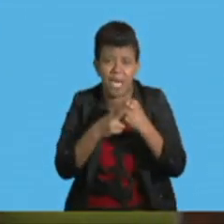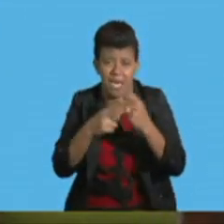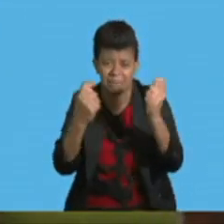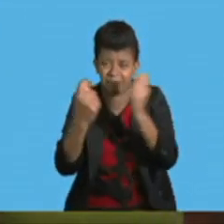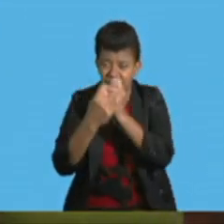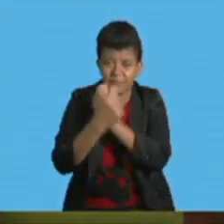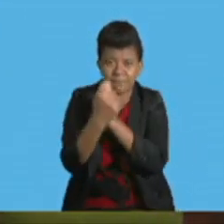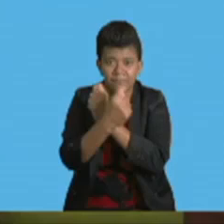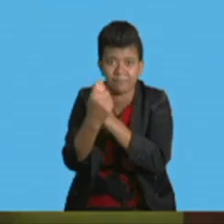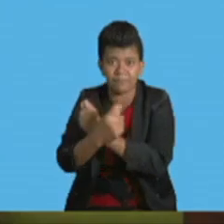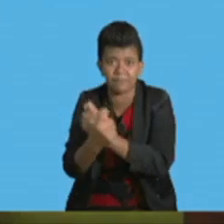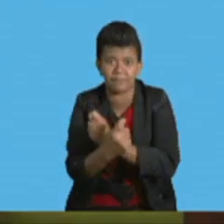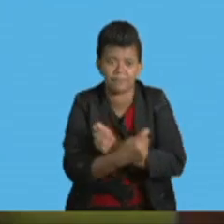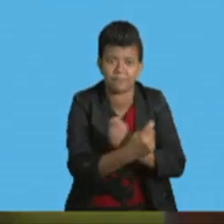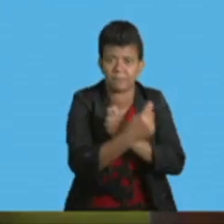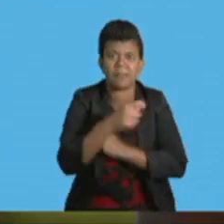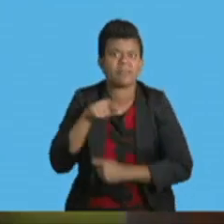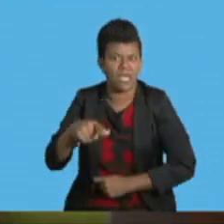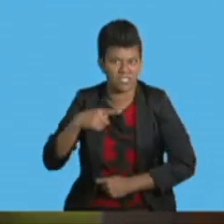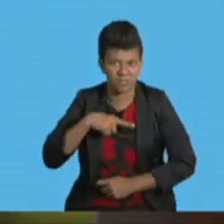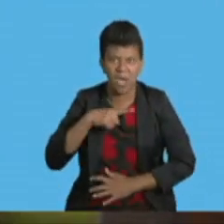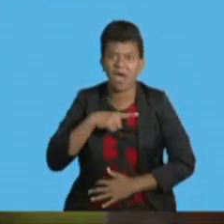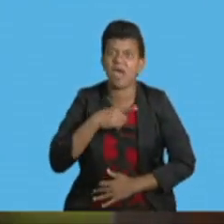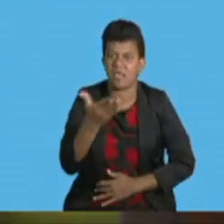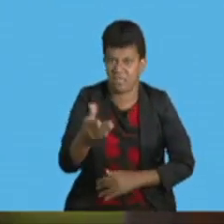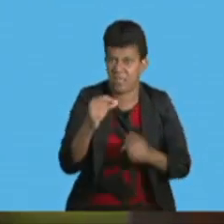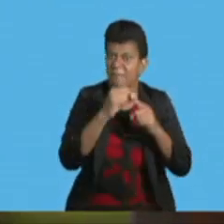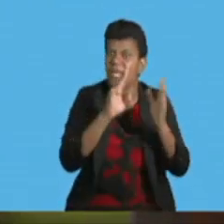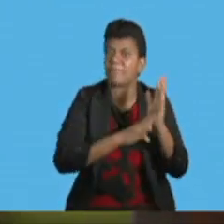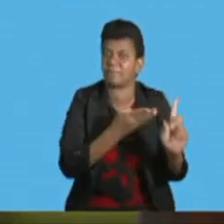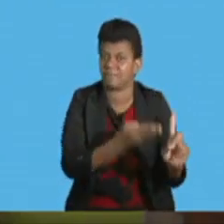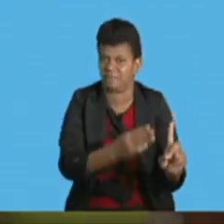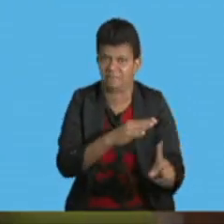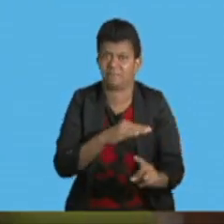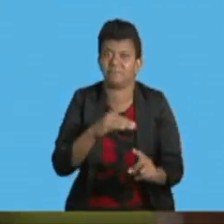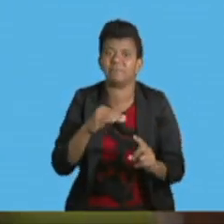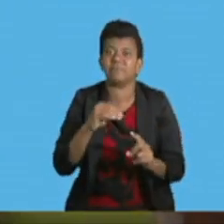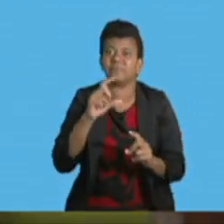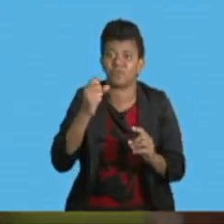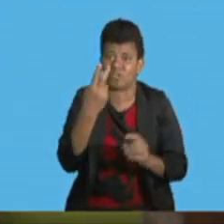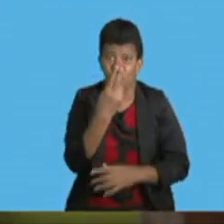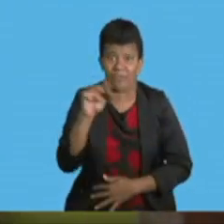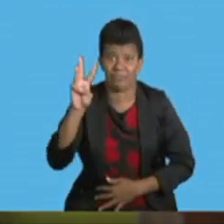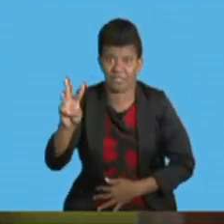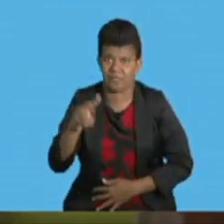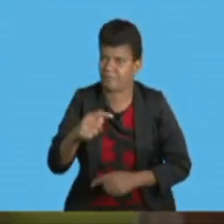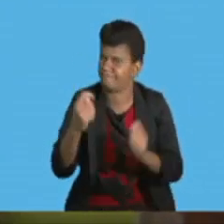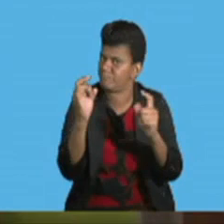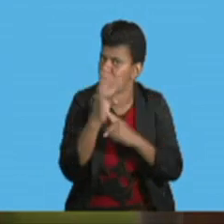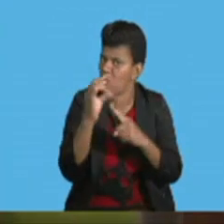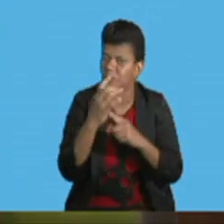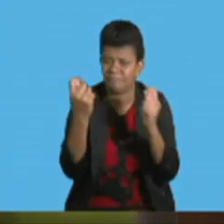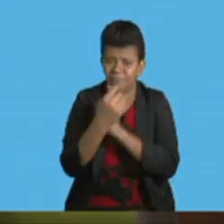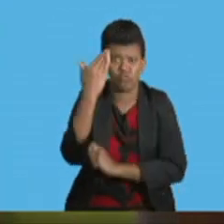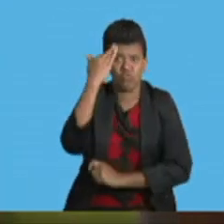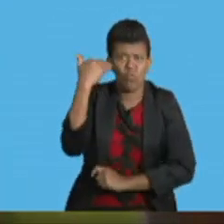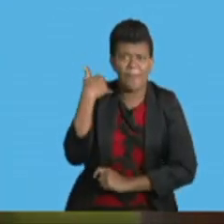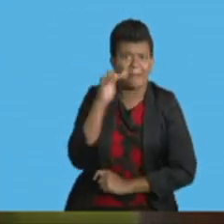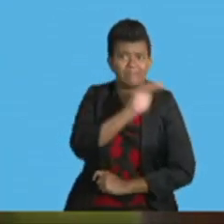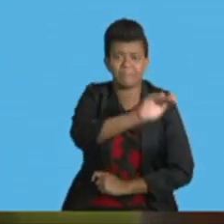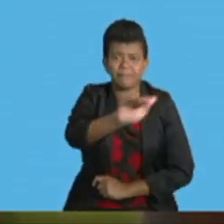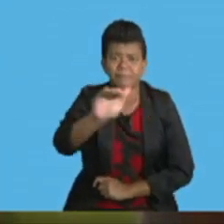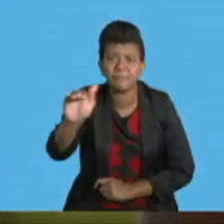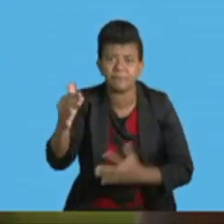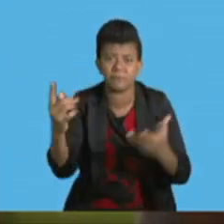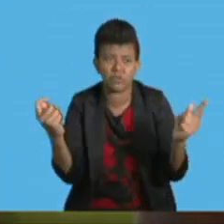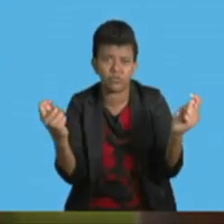that was undertaken by the Prime Minister in COP23 is very important. The work undertaken by the 4 million trees, all of these things are very important